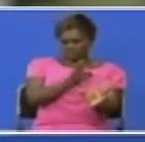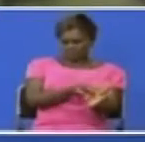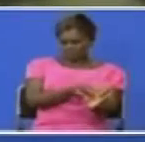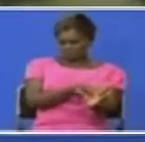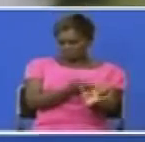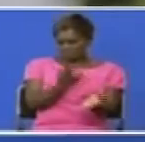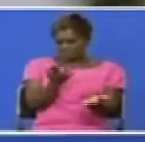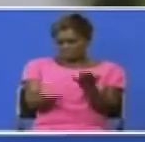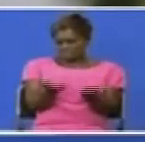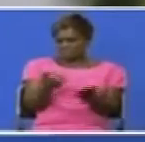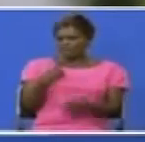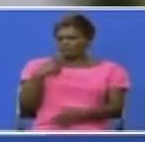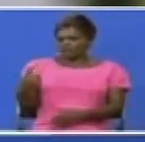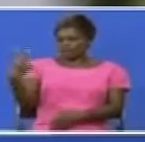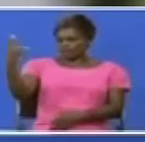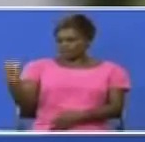is about